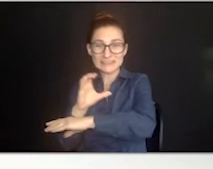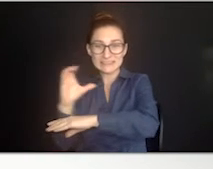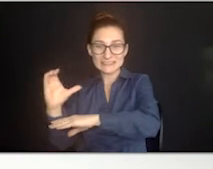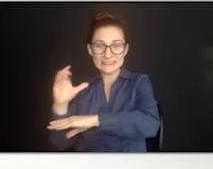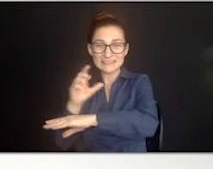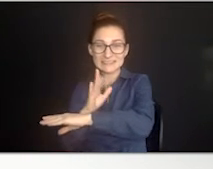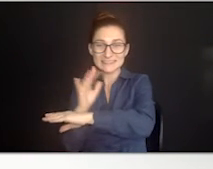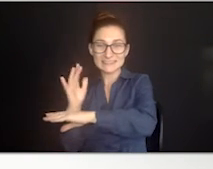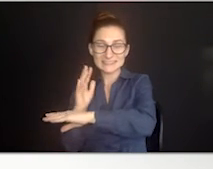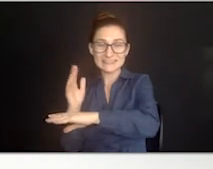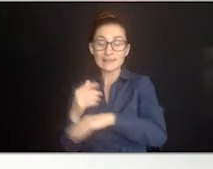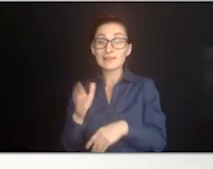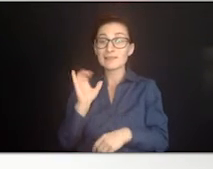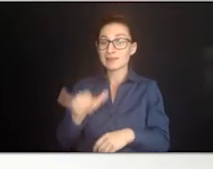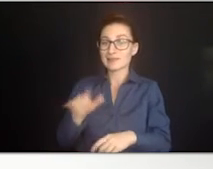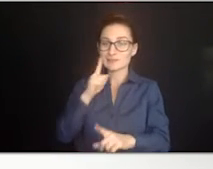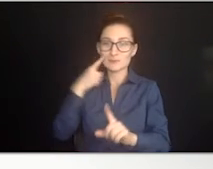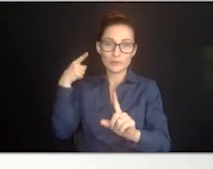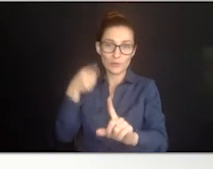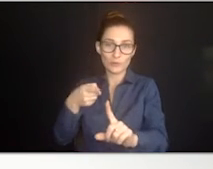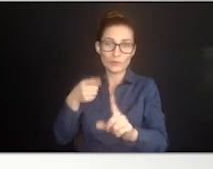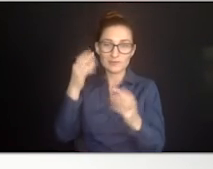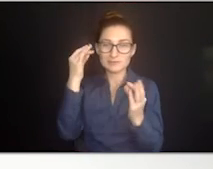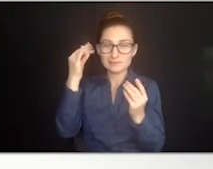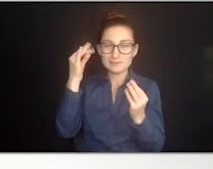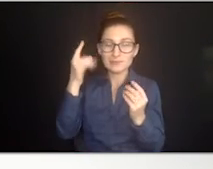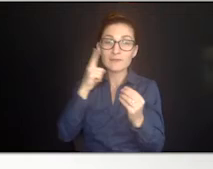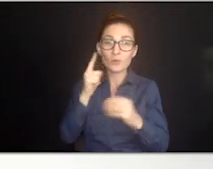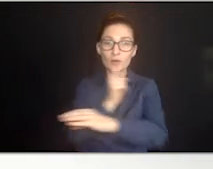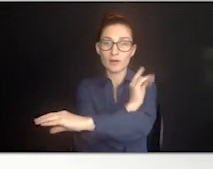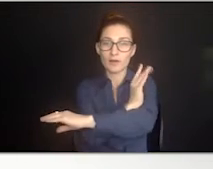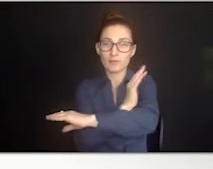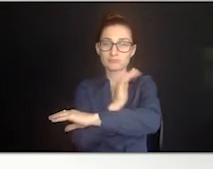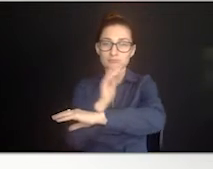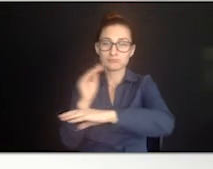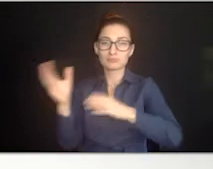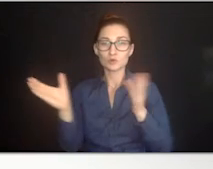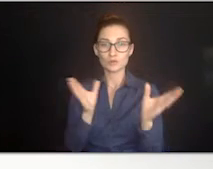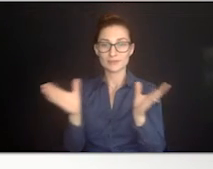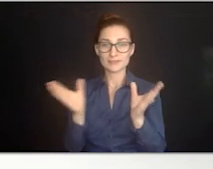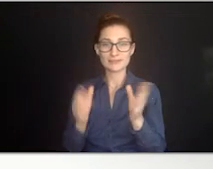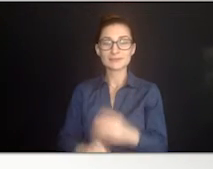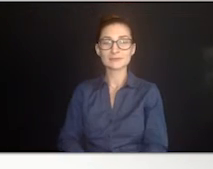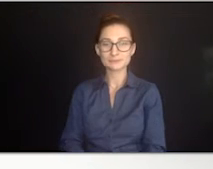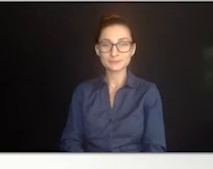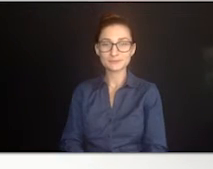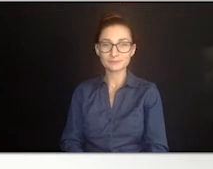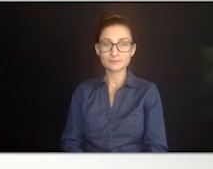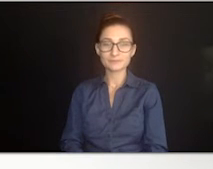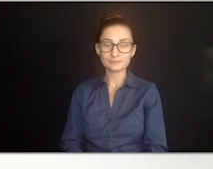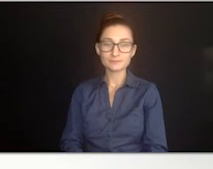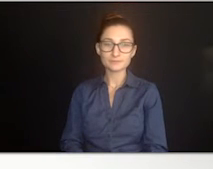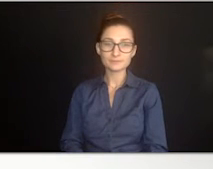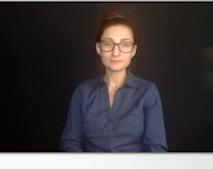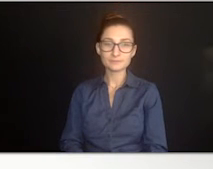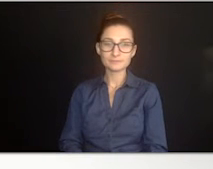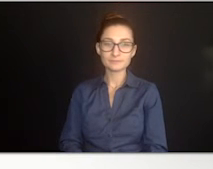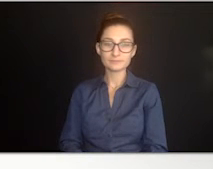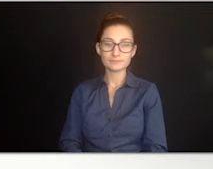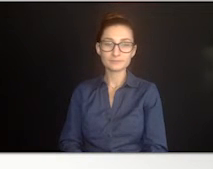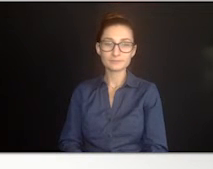that's our goal. That's kind of a think about in terms of the continuum of services and provision of inclusion.